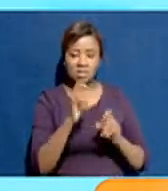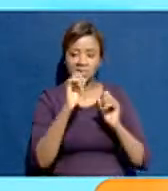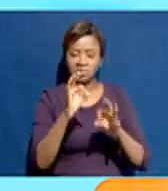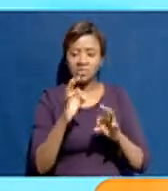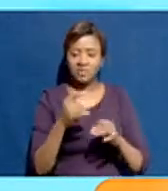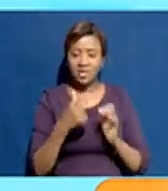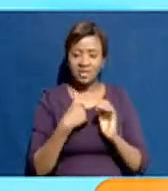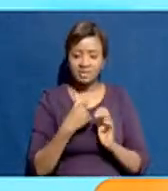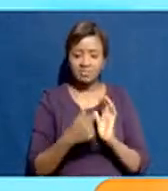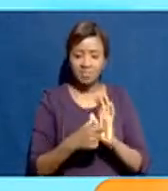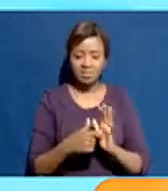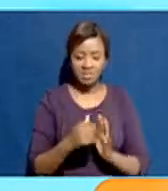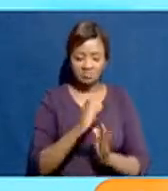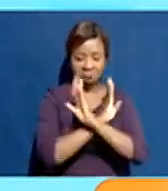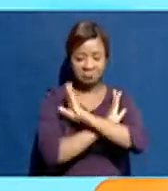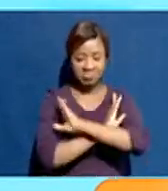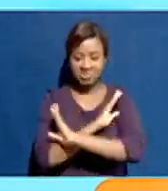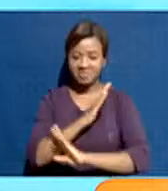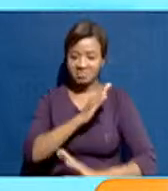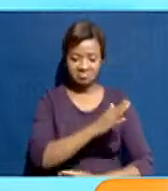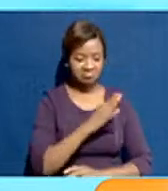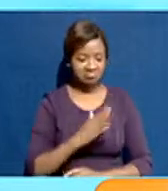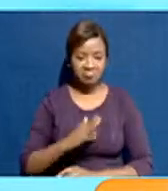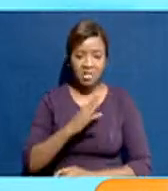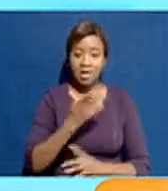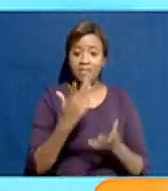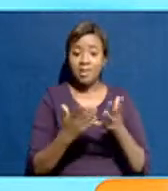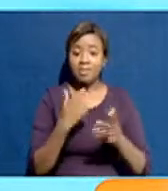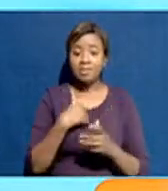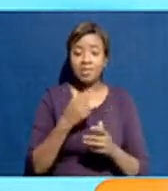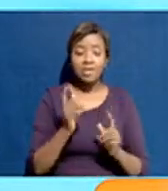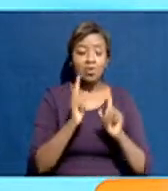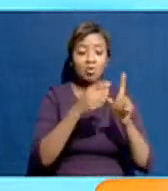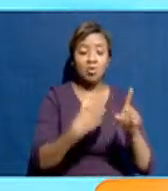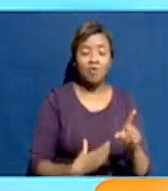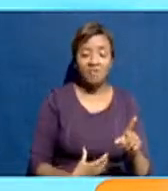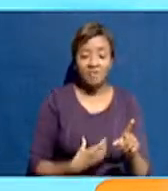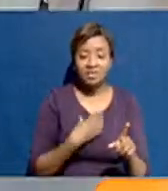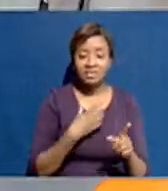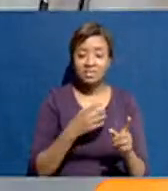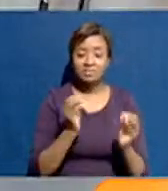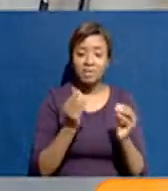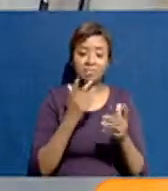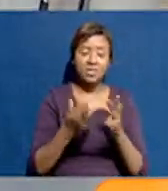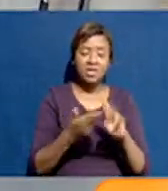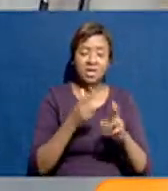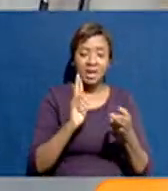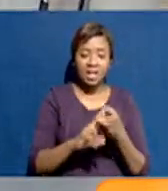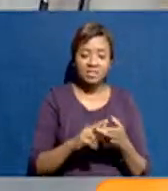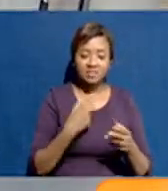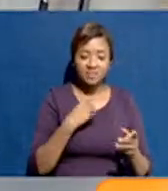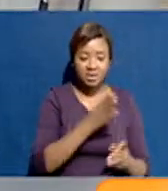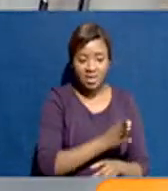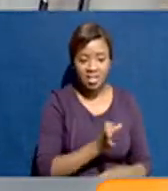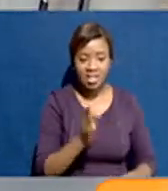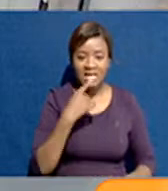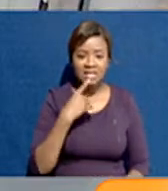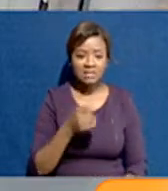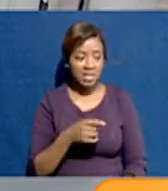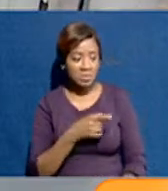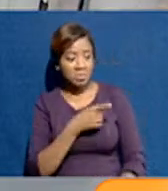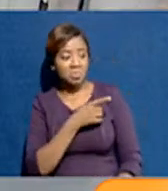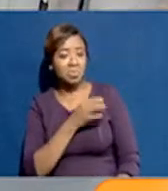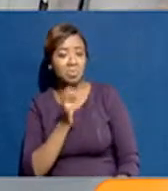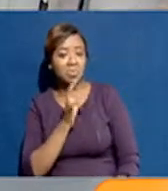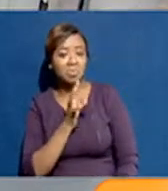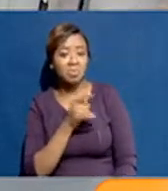going there as Trevor and I'm going to meet even my relatives work there and I'm going, when I go there, people say, these